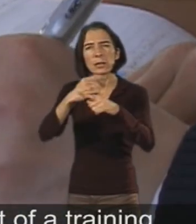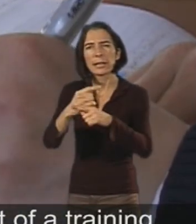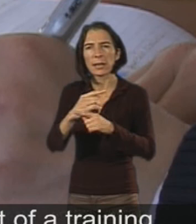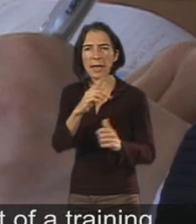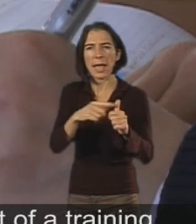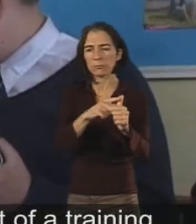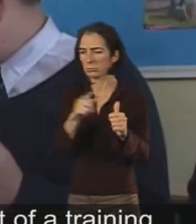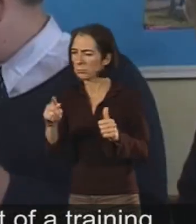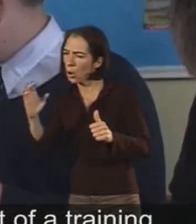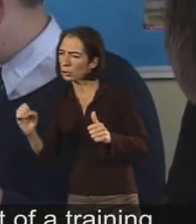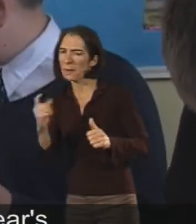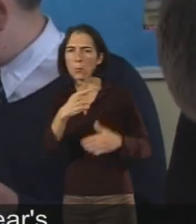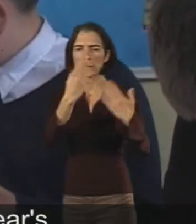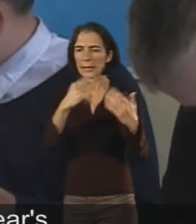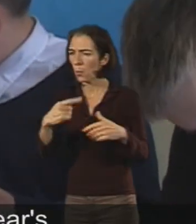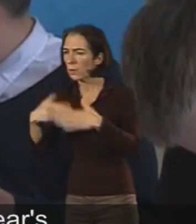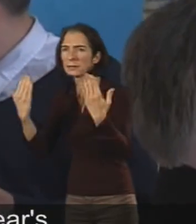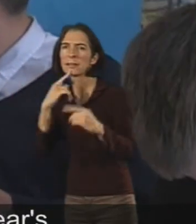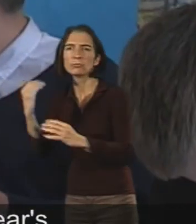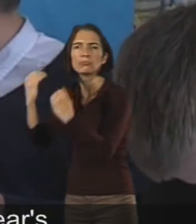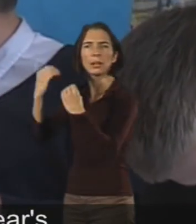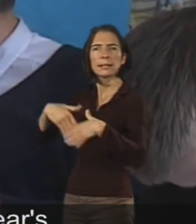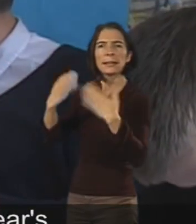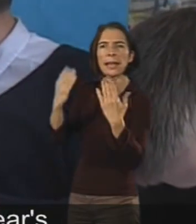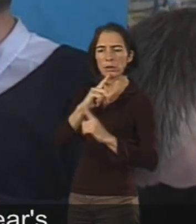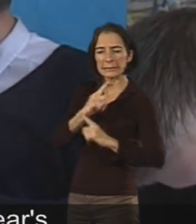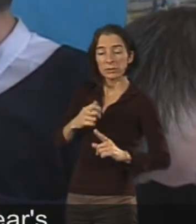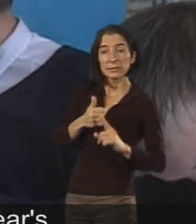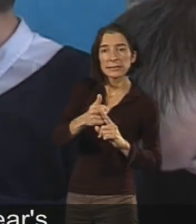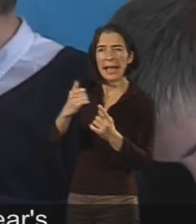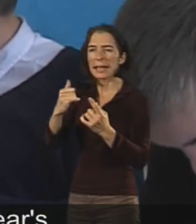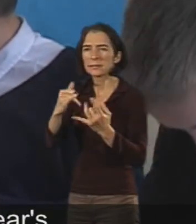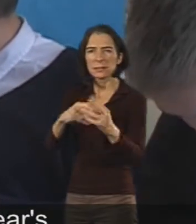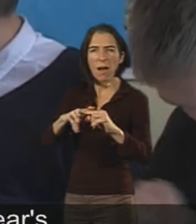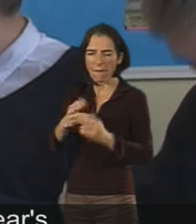is set aside for teachers and teaching assistants to plan and review the year's curriculum.